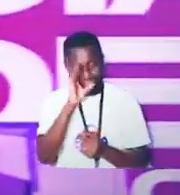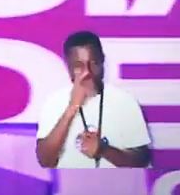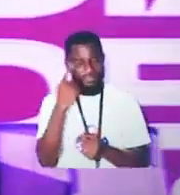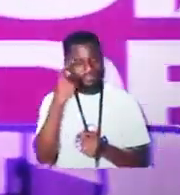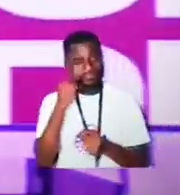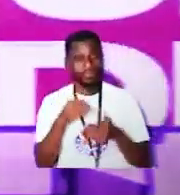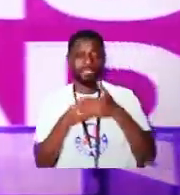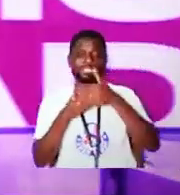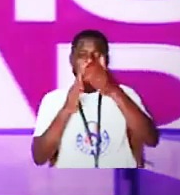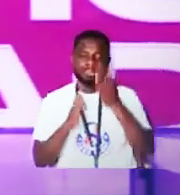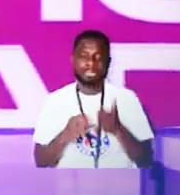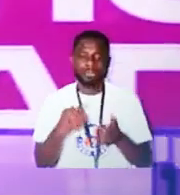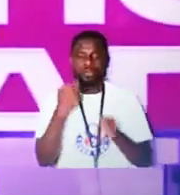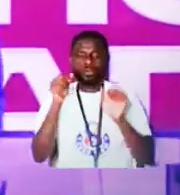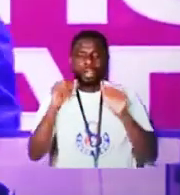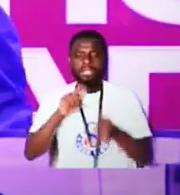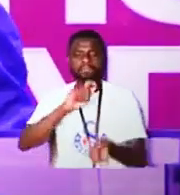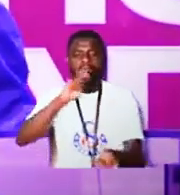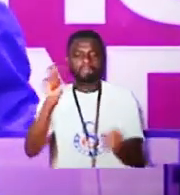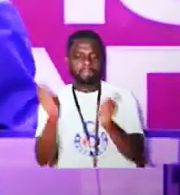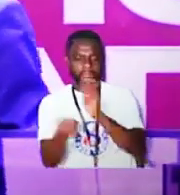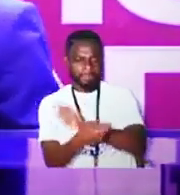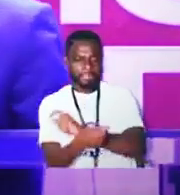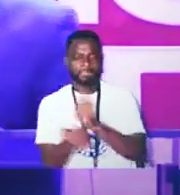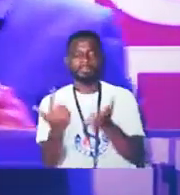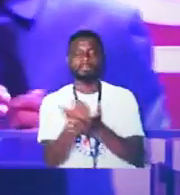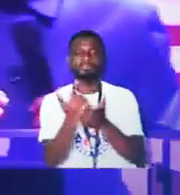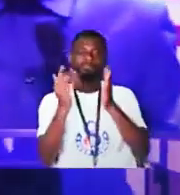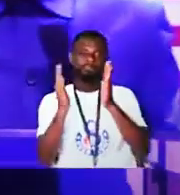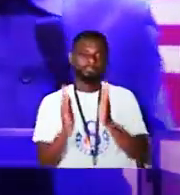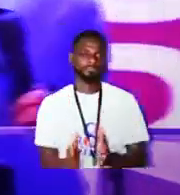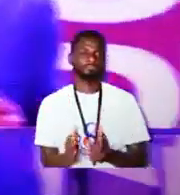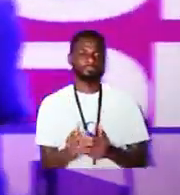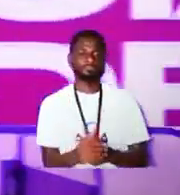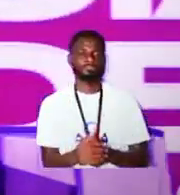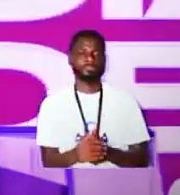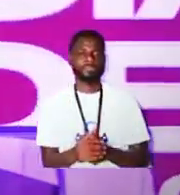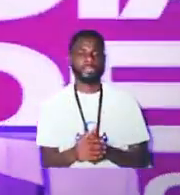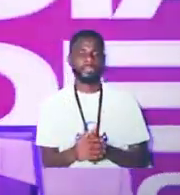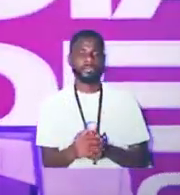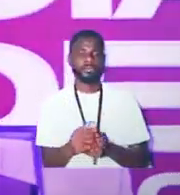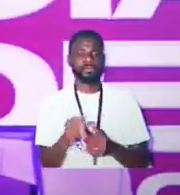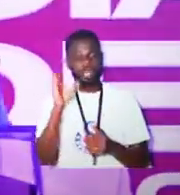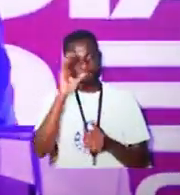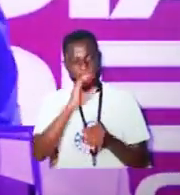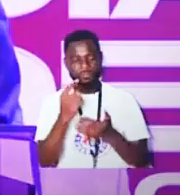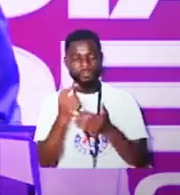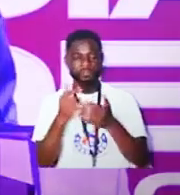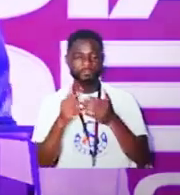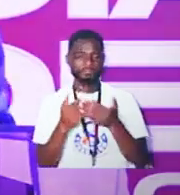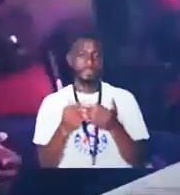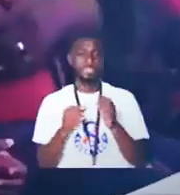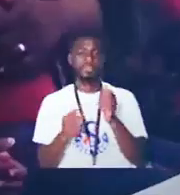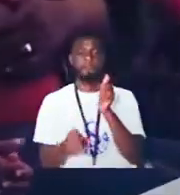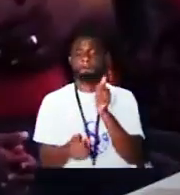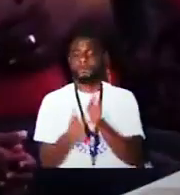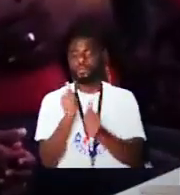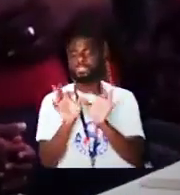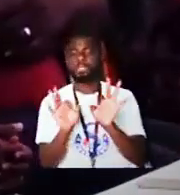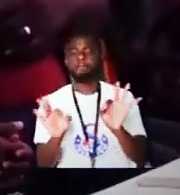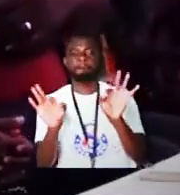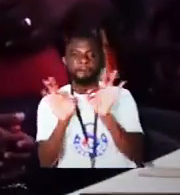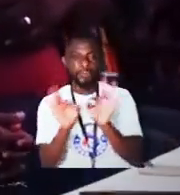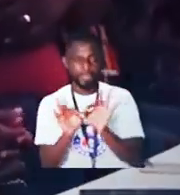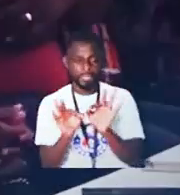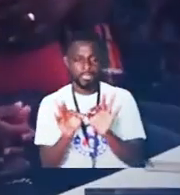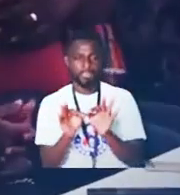will be able to change the Ghanaian. Who will be able to change the Ghanaian. The most important factor in